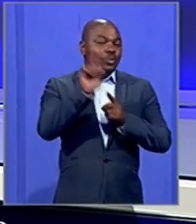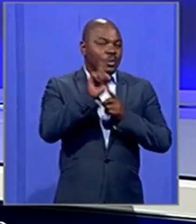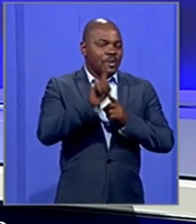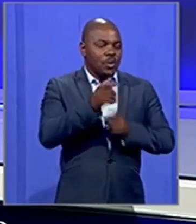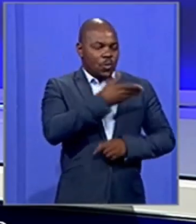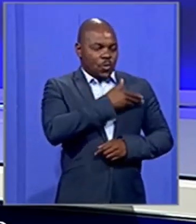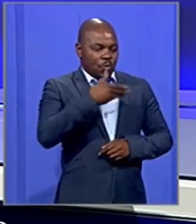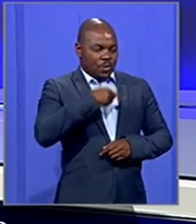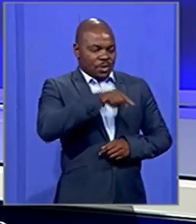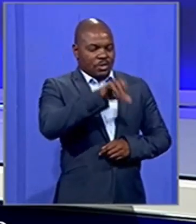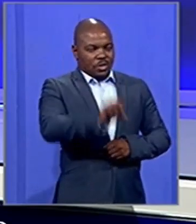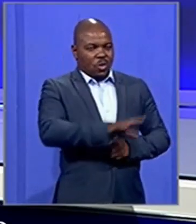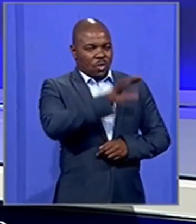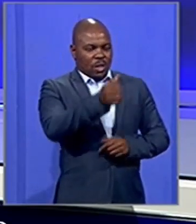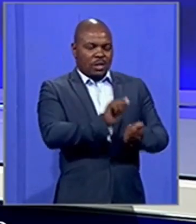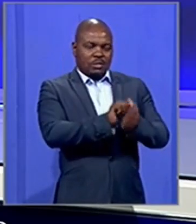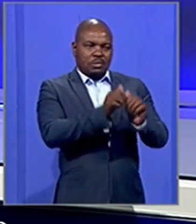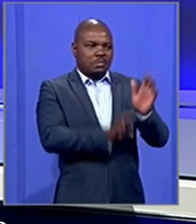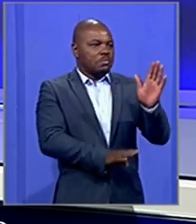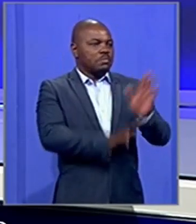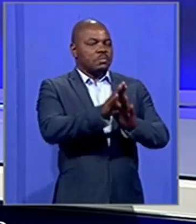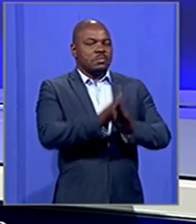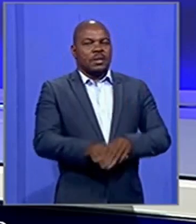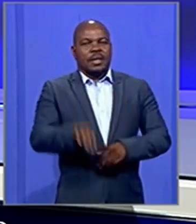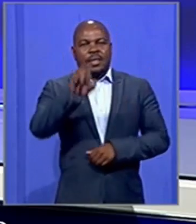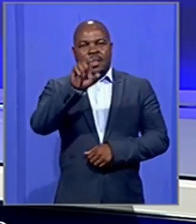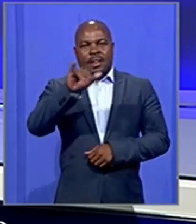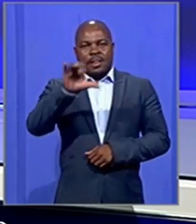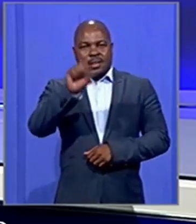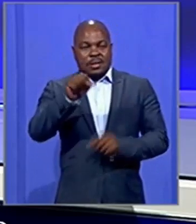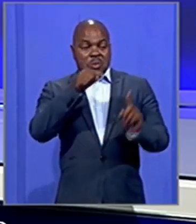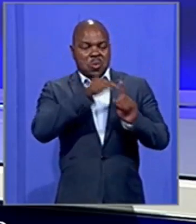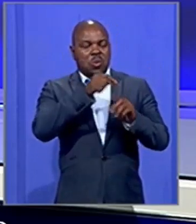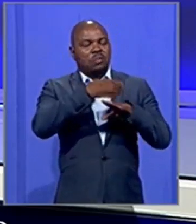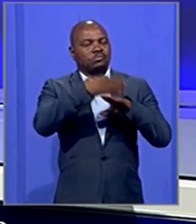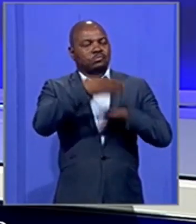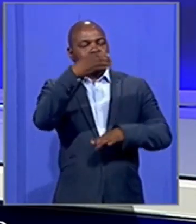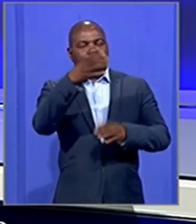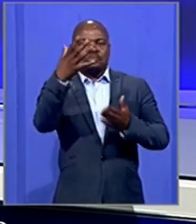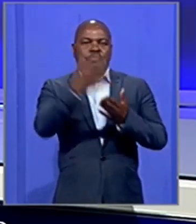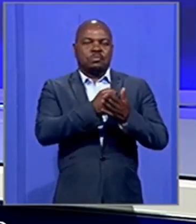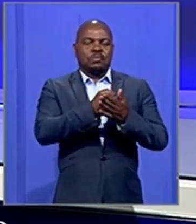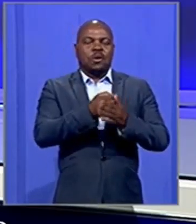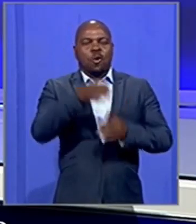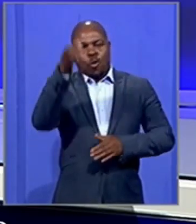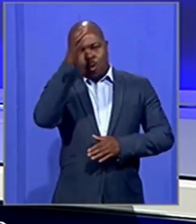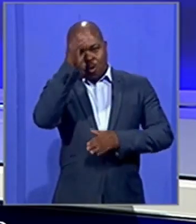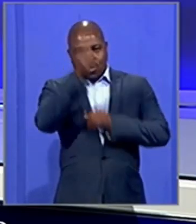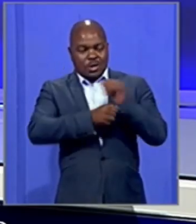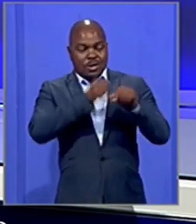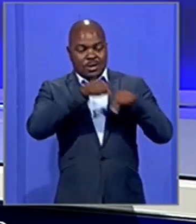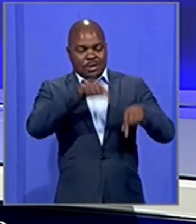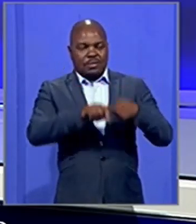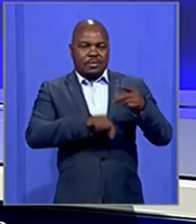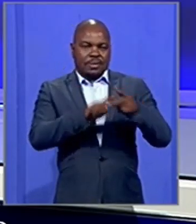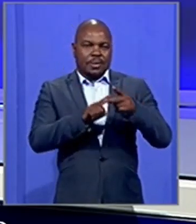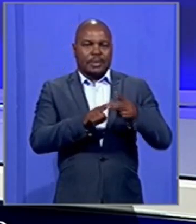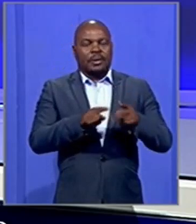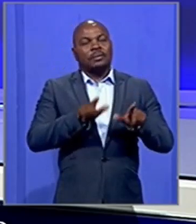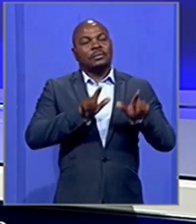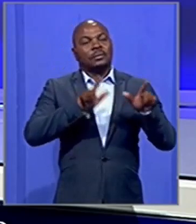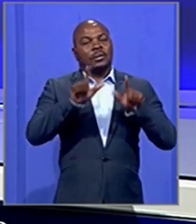tša basadi ka Afrika Borwa. Desiree Ellis o thupile sefoka sa mohlahli wa ngwaga mola sehlopha sa basadi sa